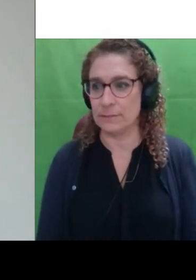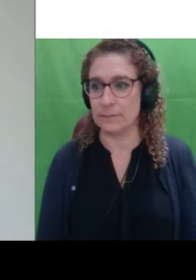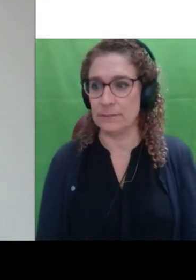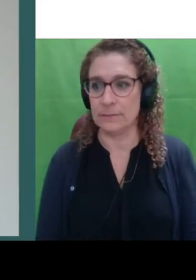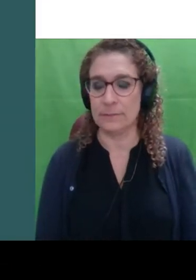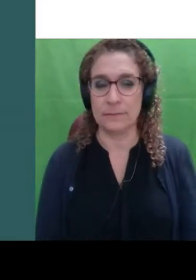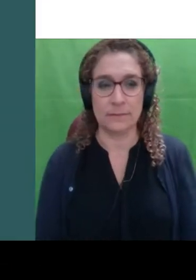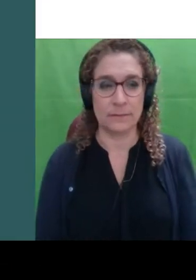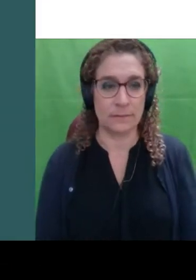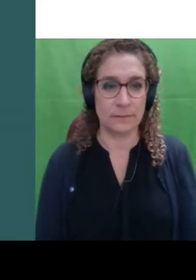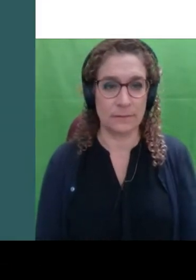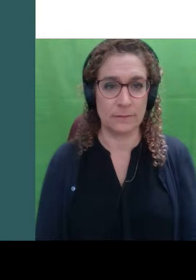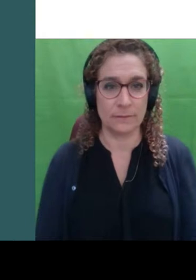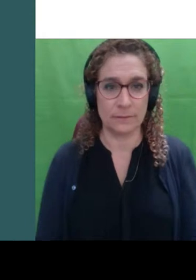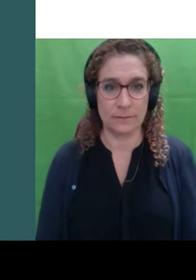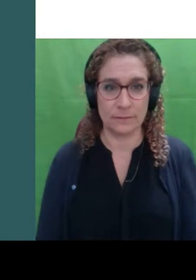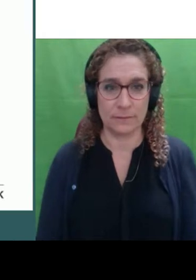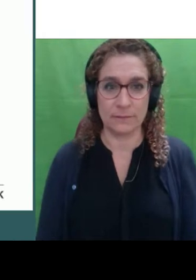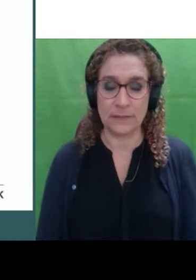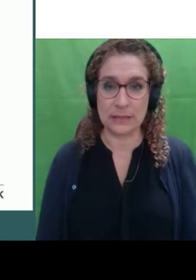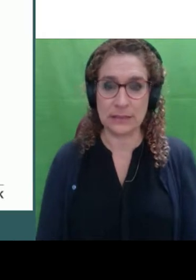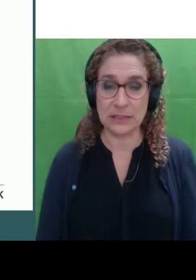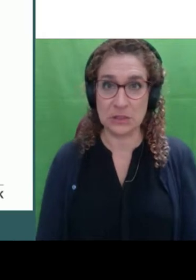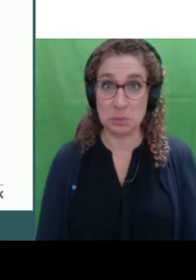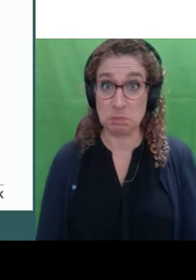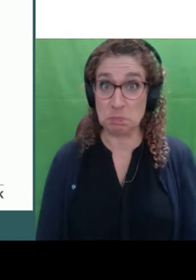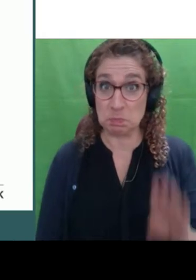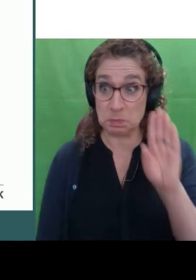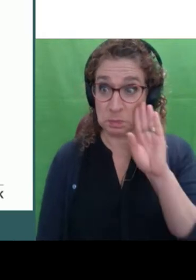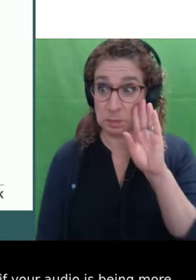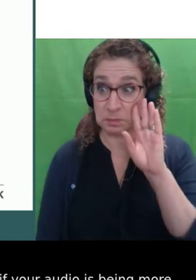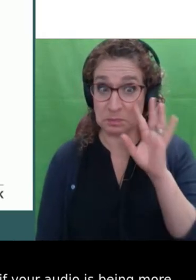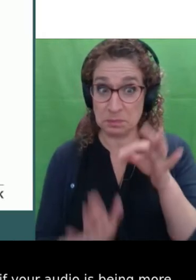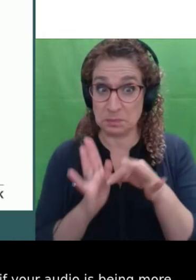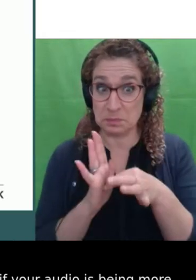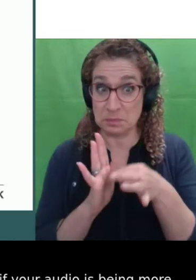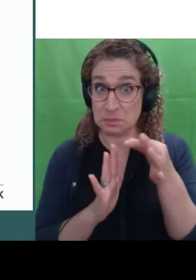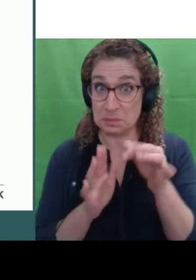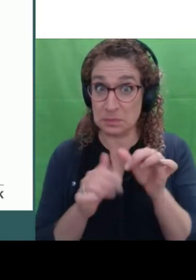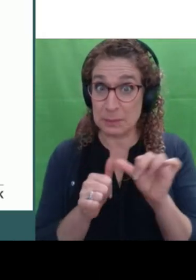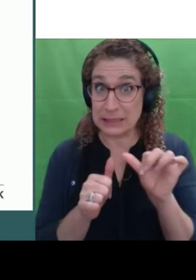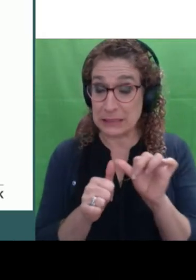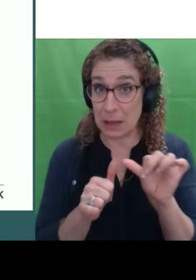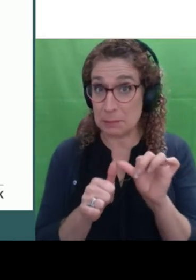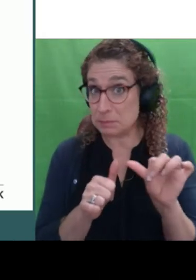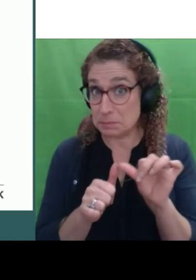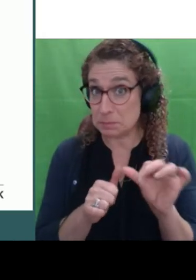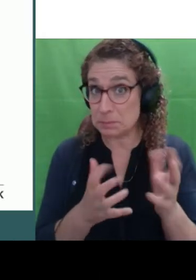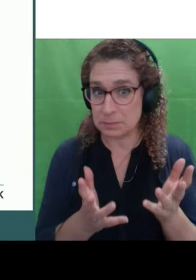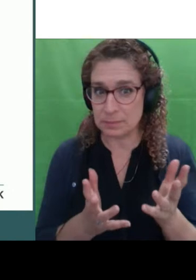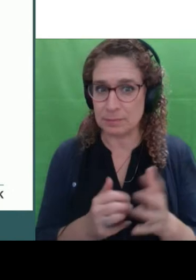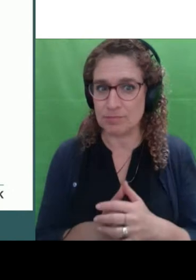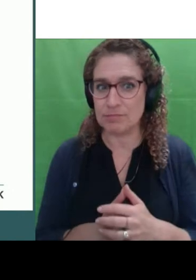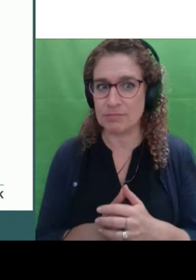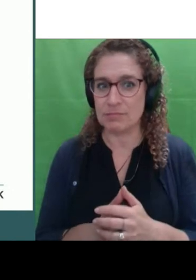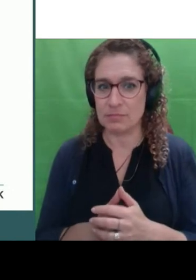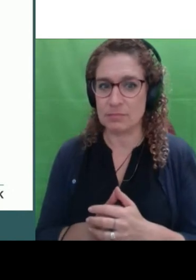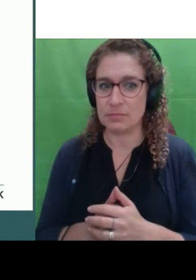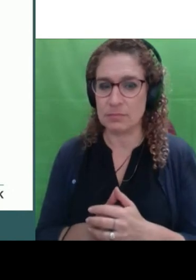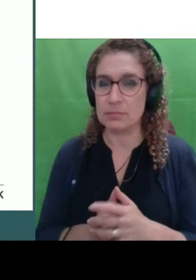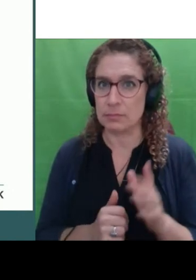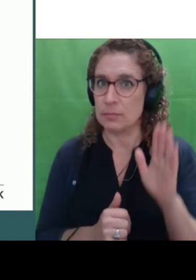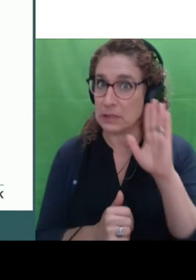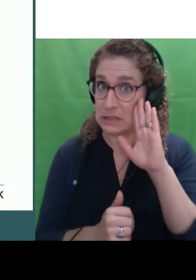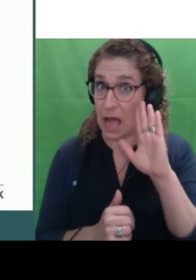so how is everyone for hearing me now is that any better that's much better james